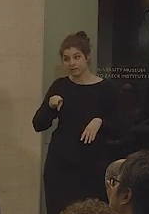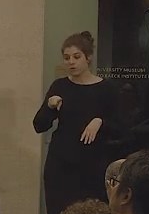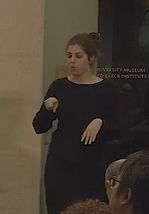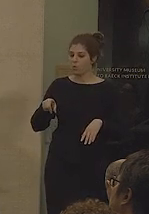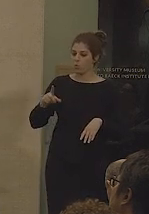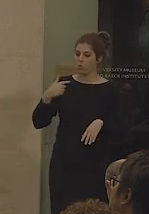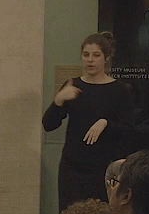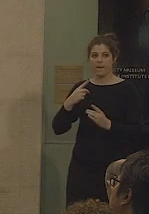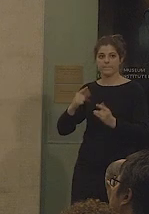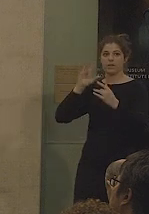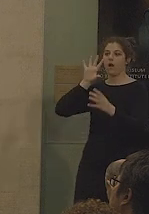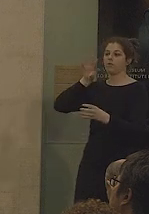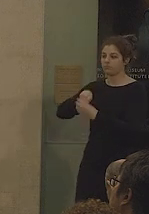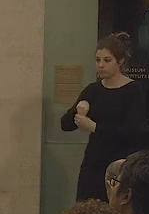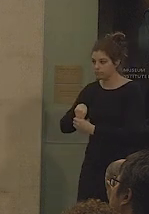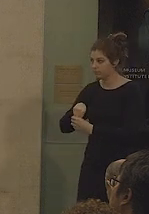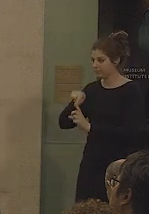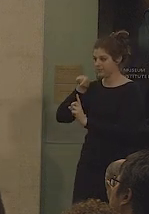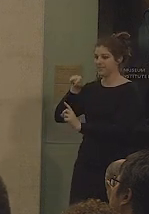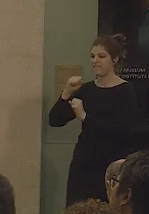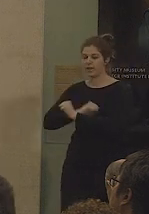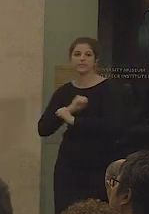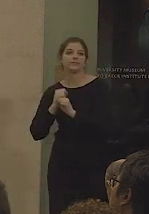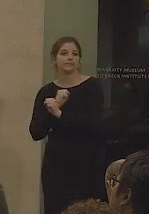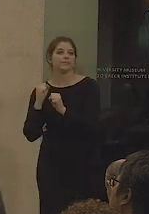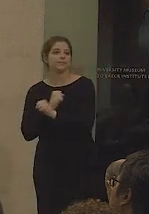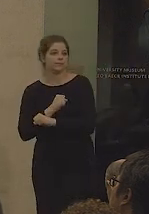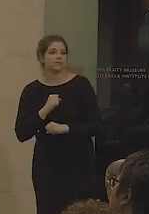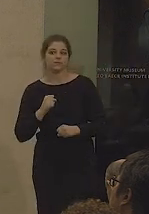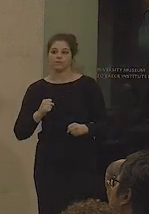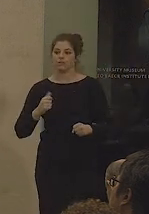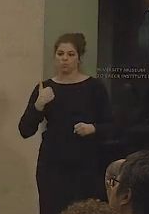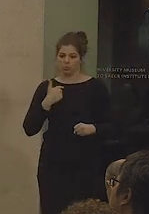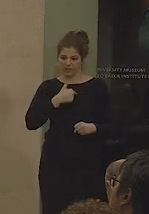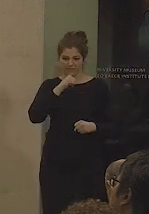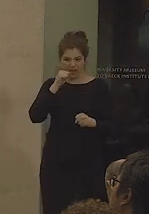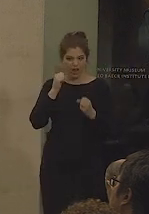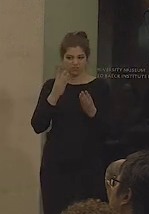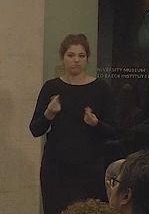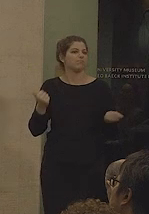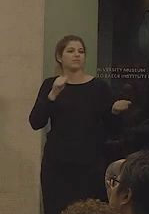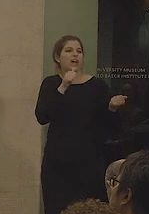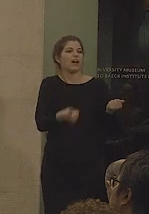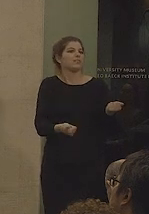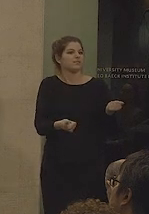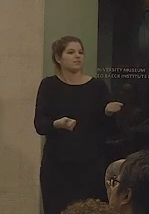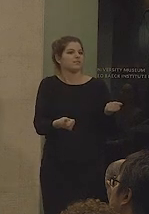We immediately jumped into this fight. We haven't gone away.